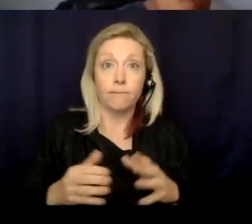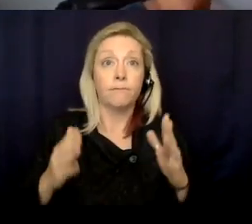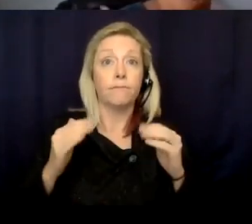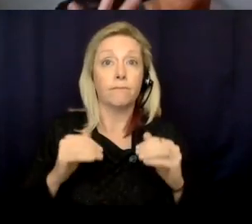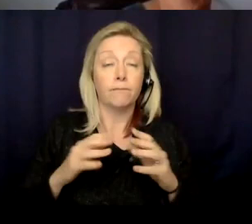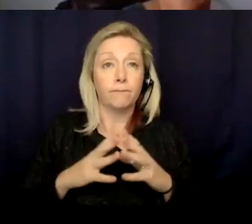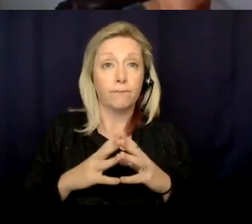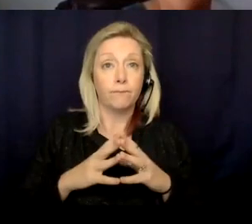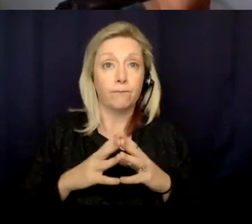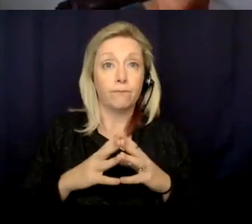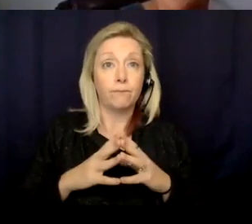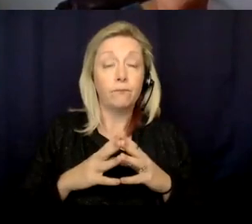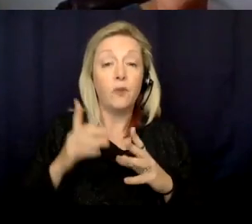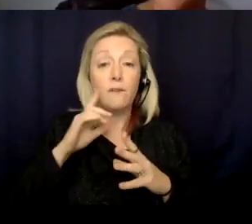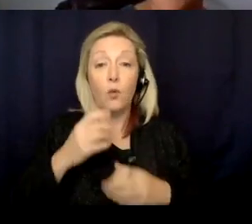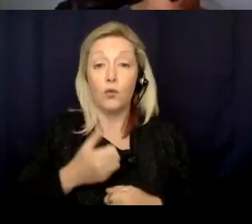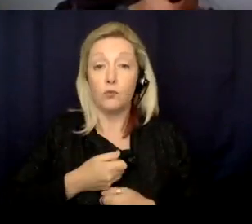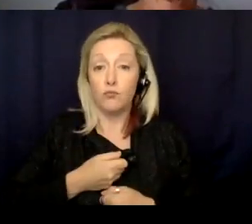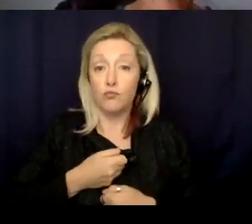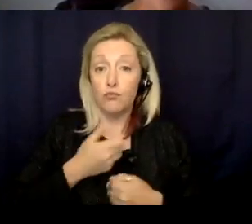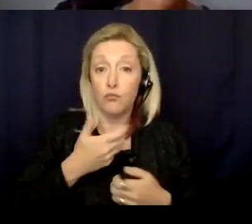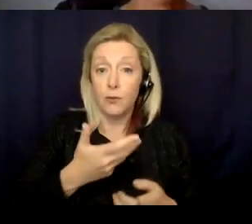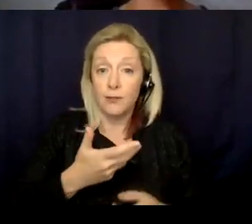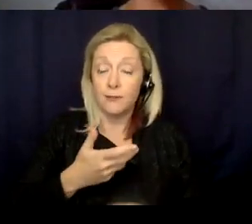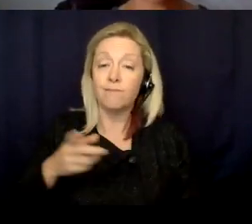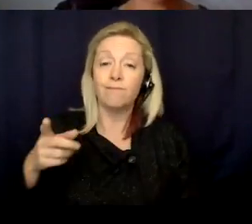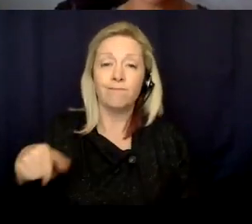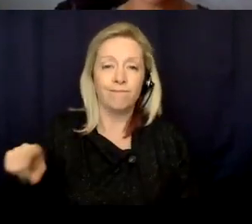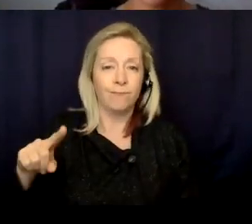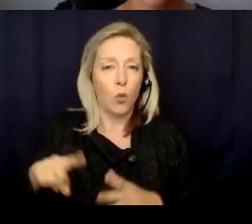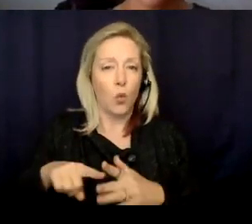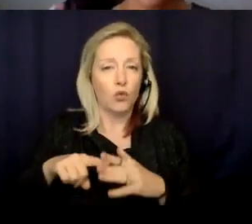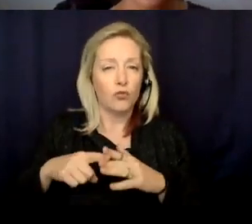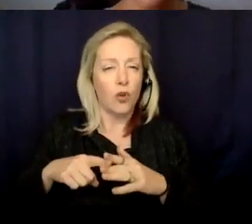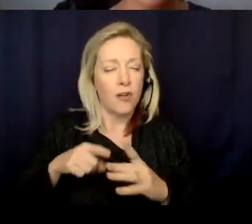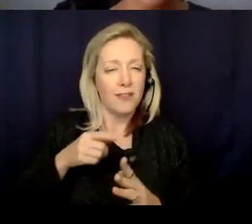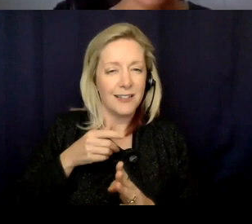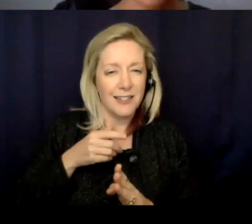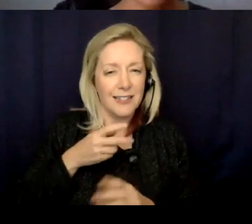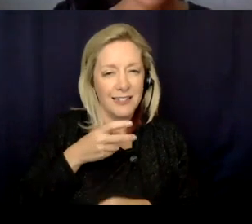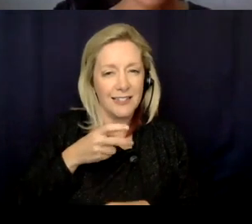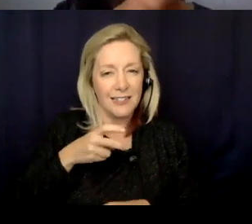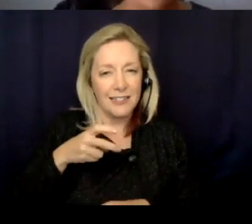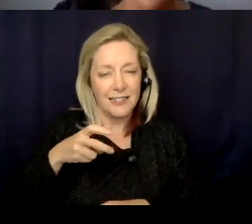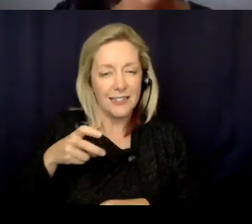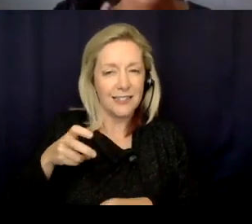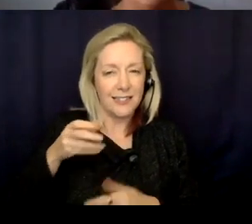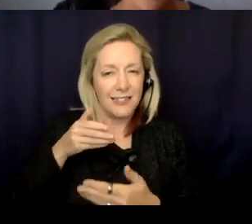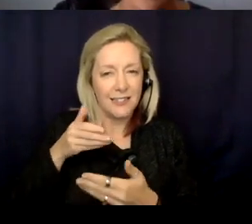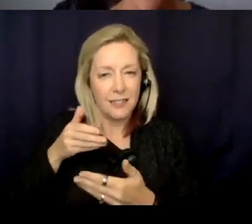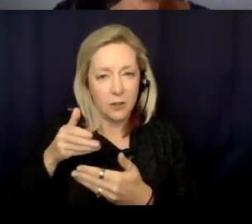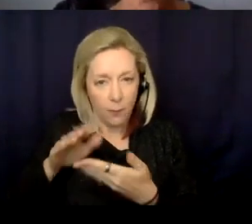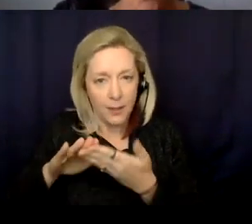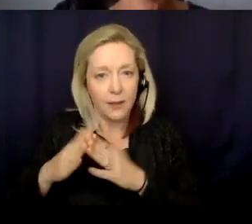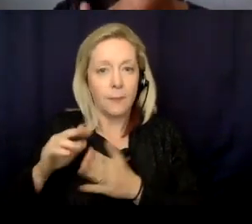when with expressive, they're going to start getting to intentionality. This is where we really